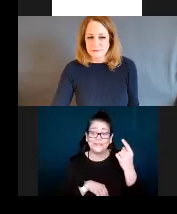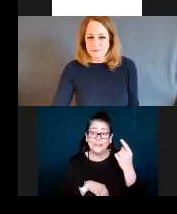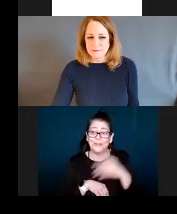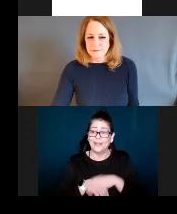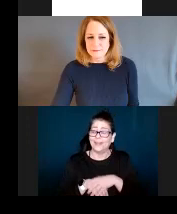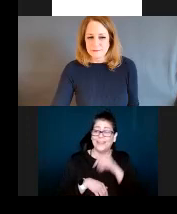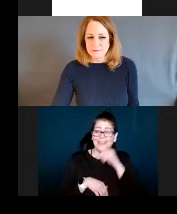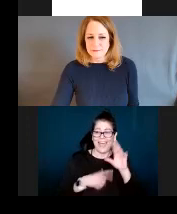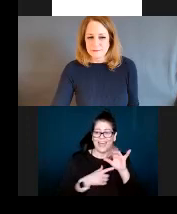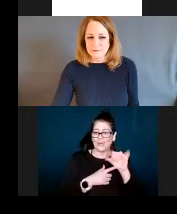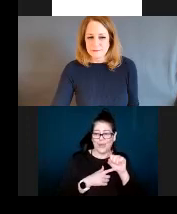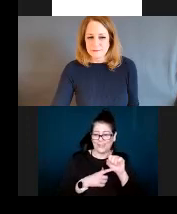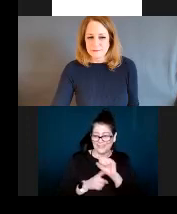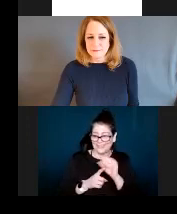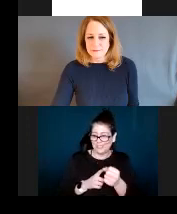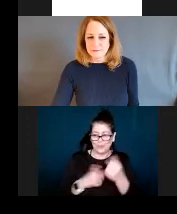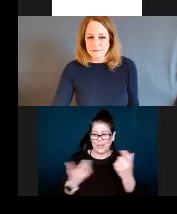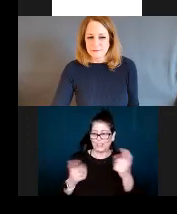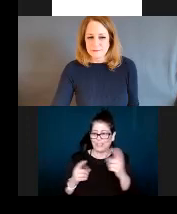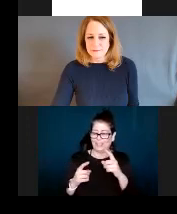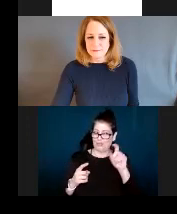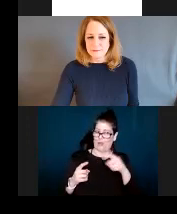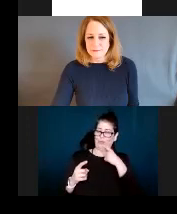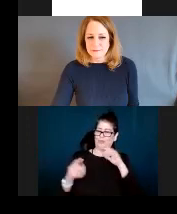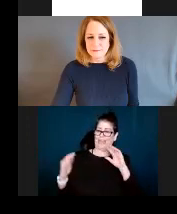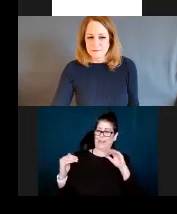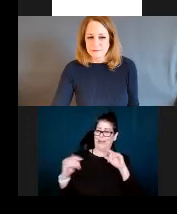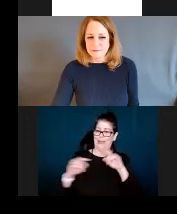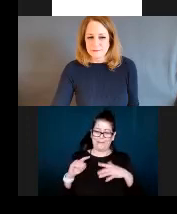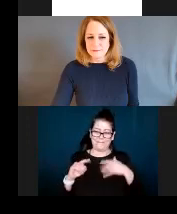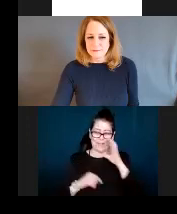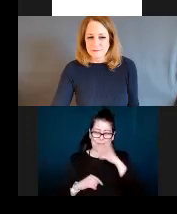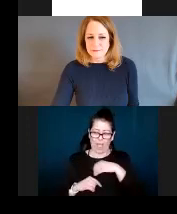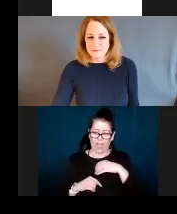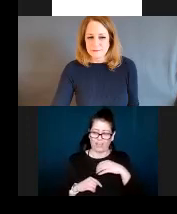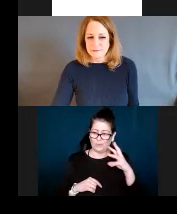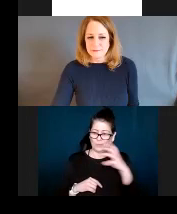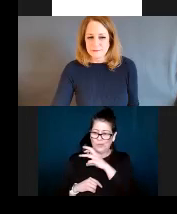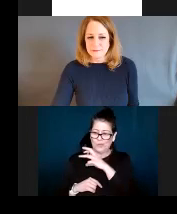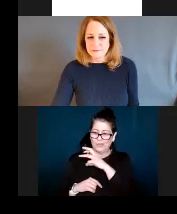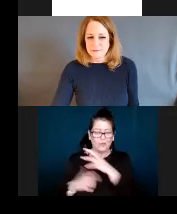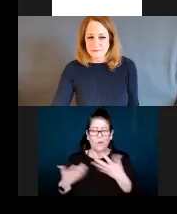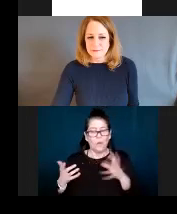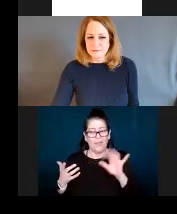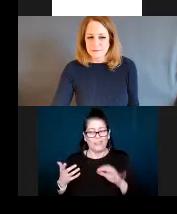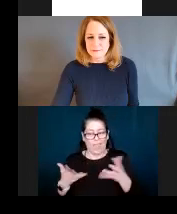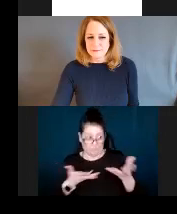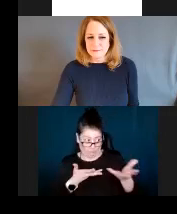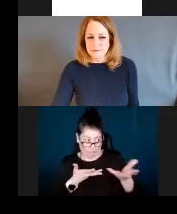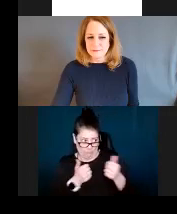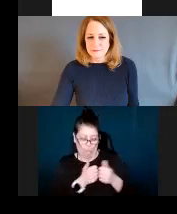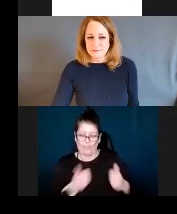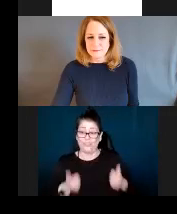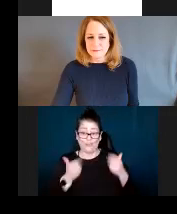like say goodbye and it kind of feels weird? We don't want that to happen with our crisis intervention. So think about how you close the session